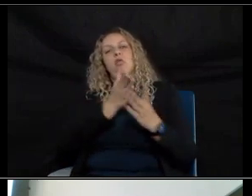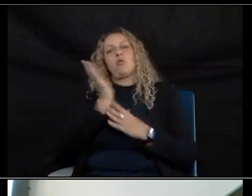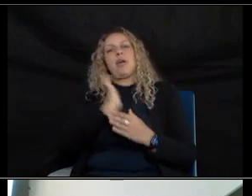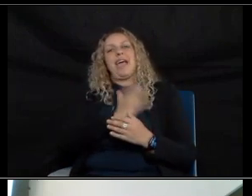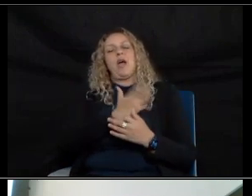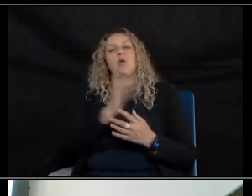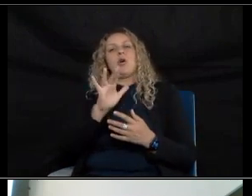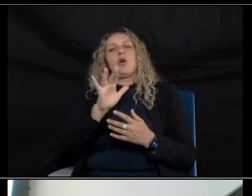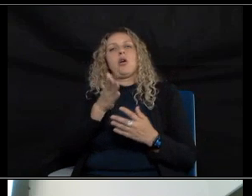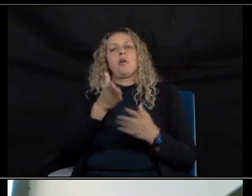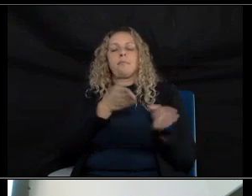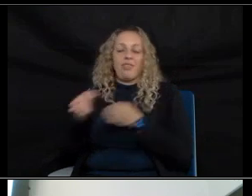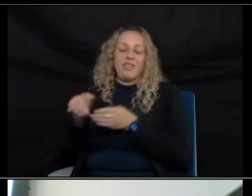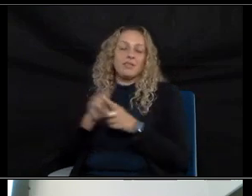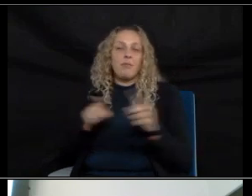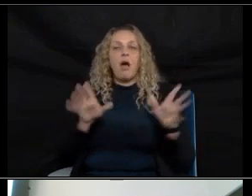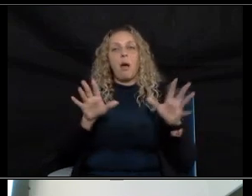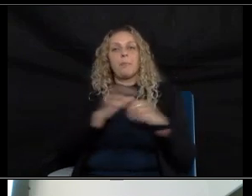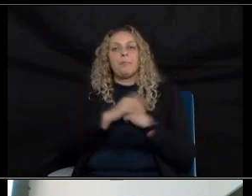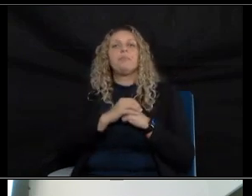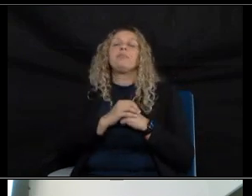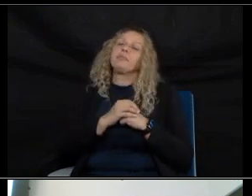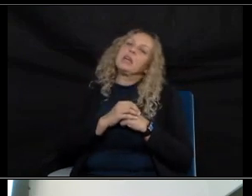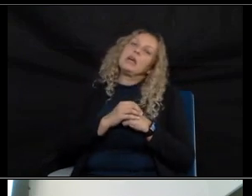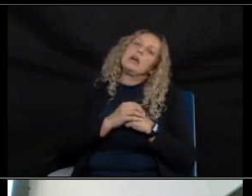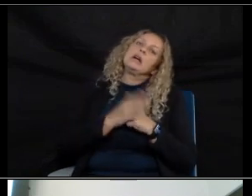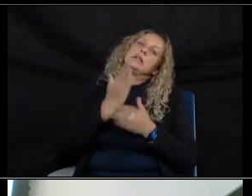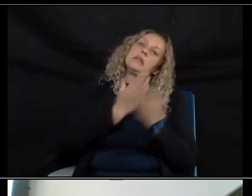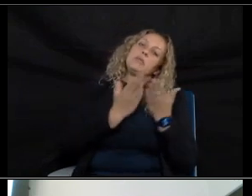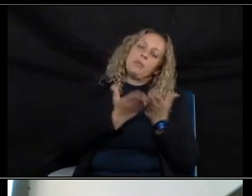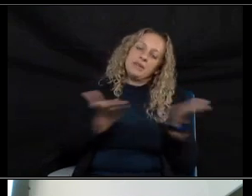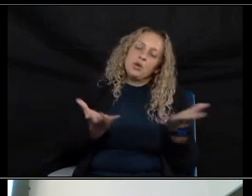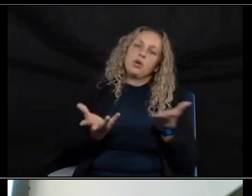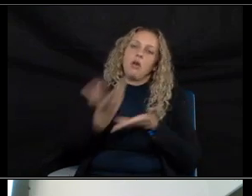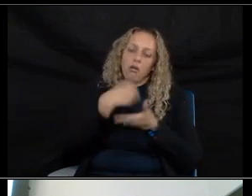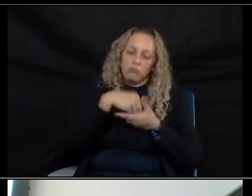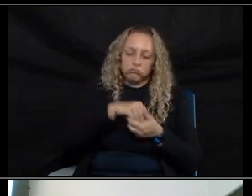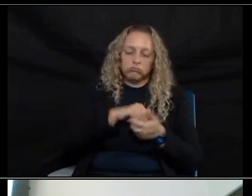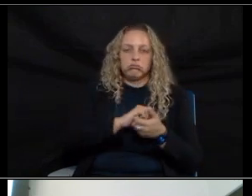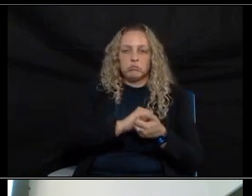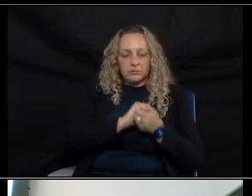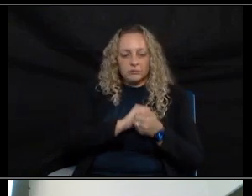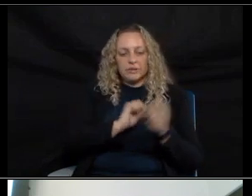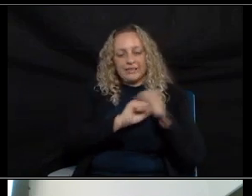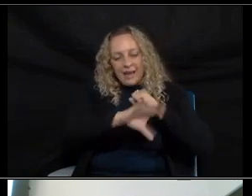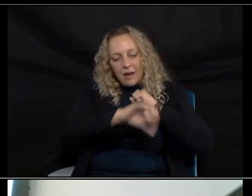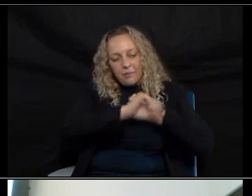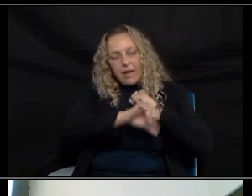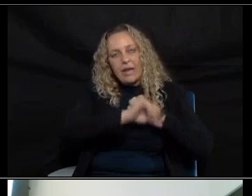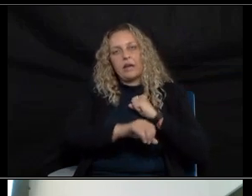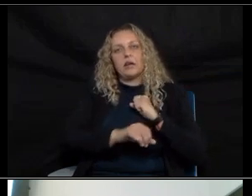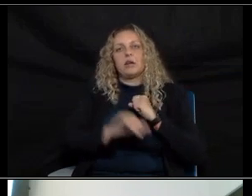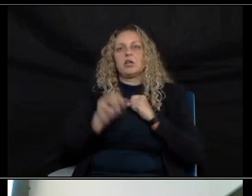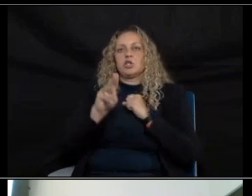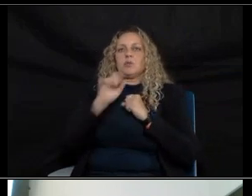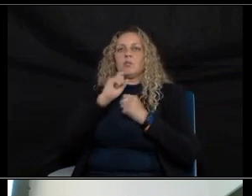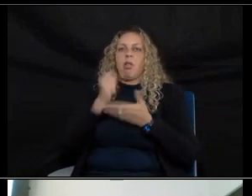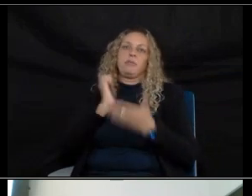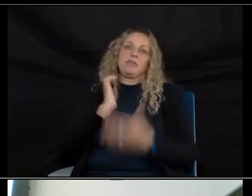our methods, but putting some of the materials together and working on the campaign, James is going to help us